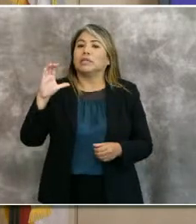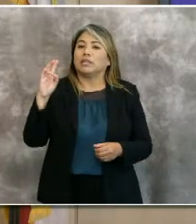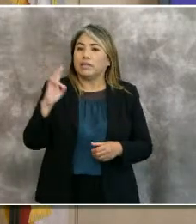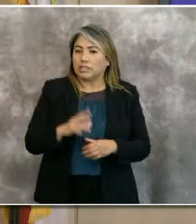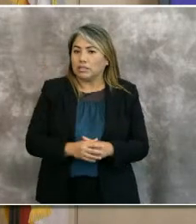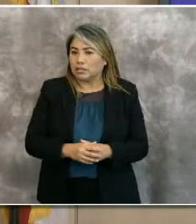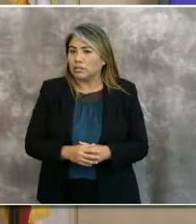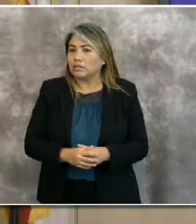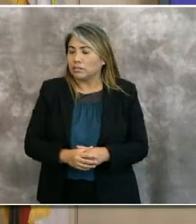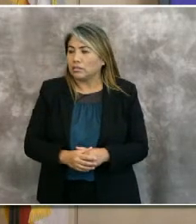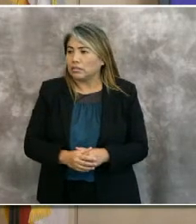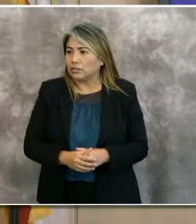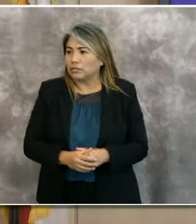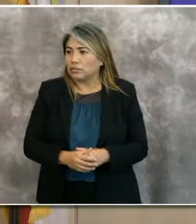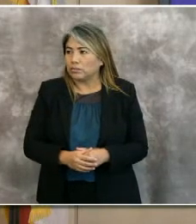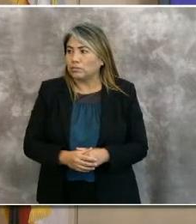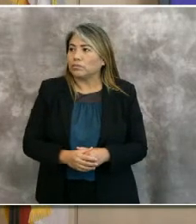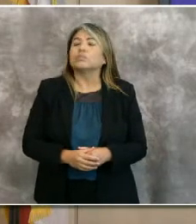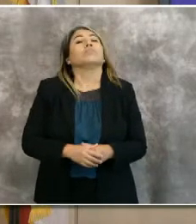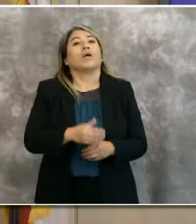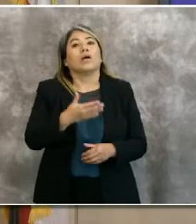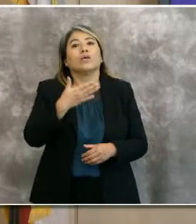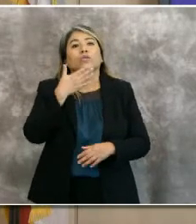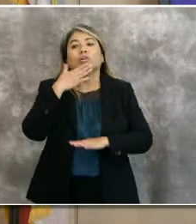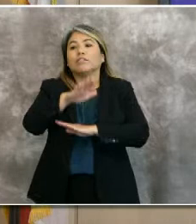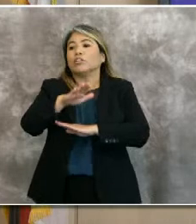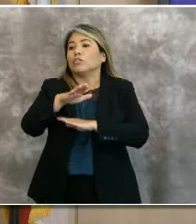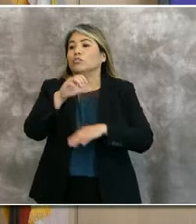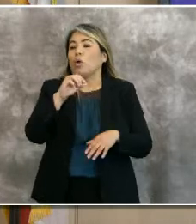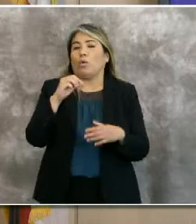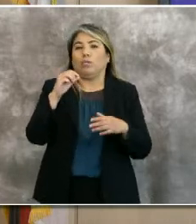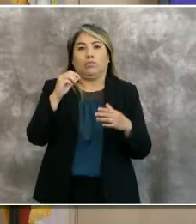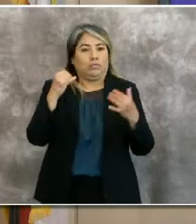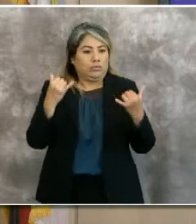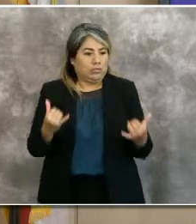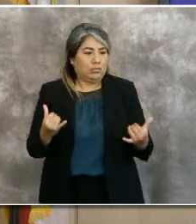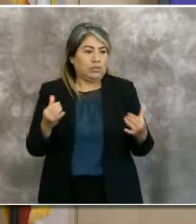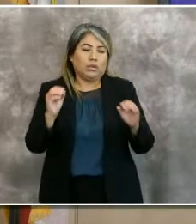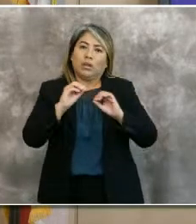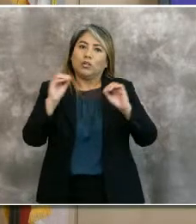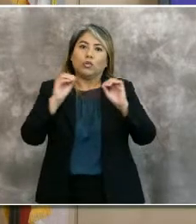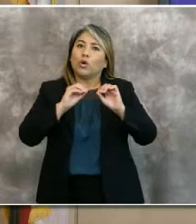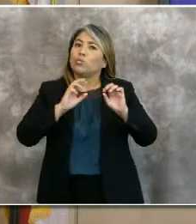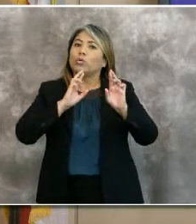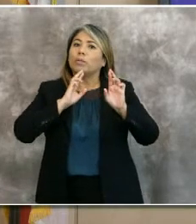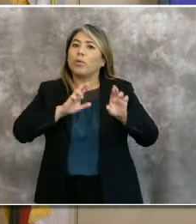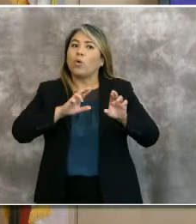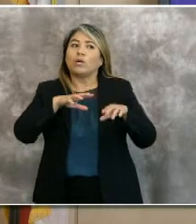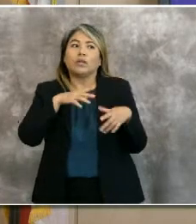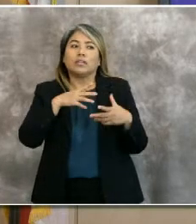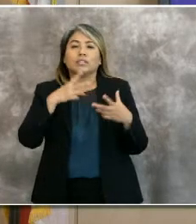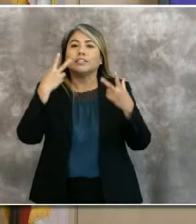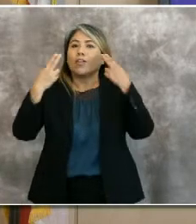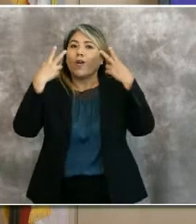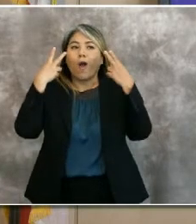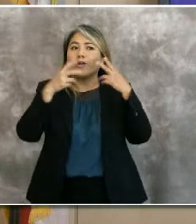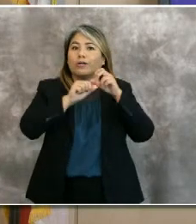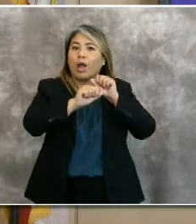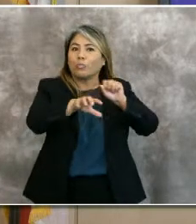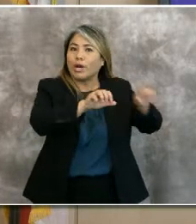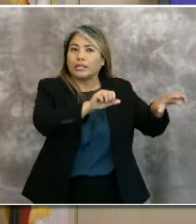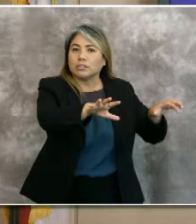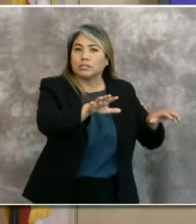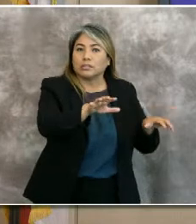question. Good afternoon. So at this point, there hasn't been any reported salon outbreaks.